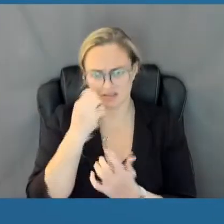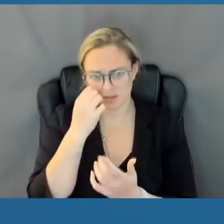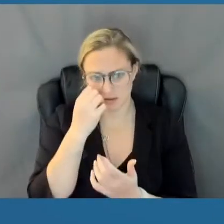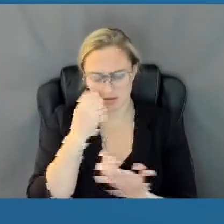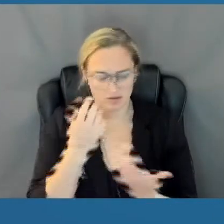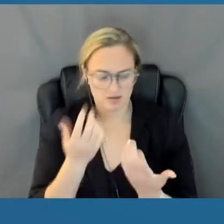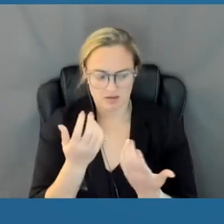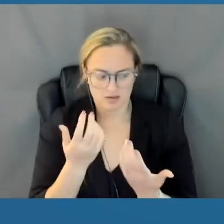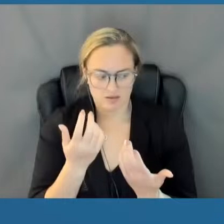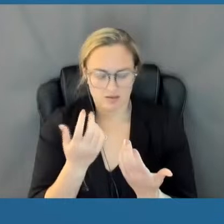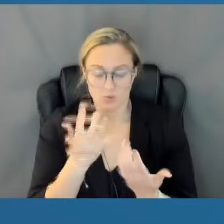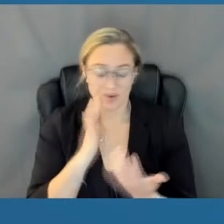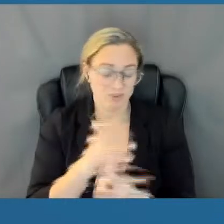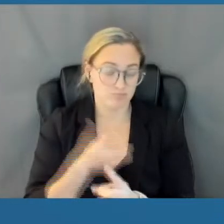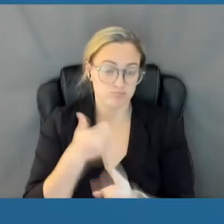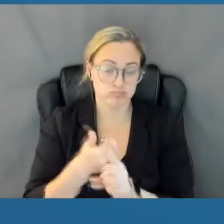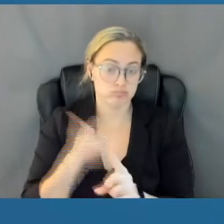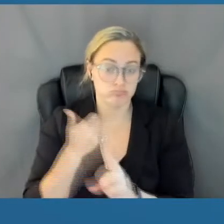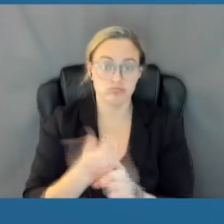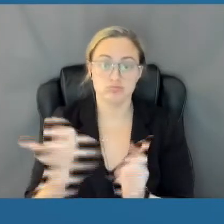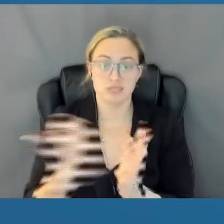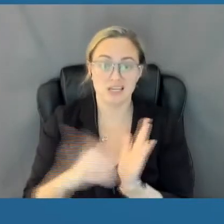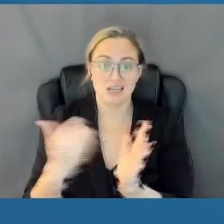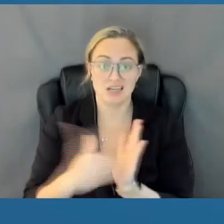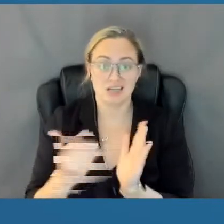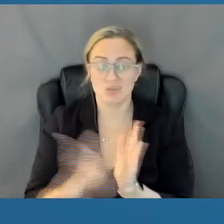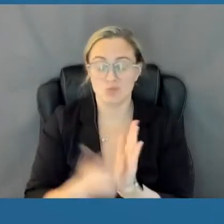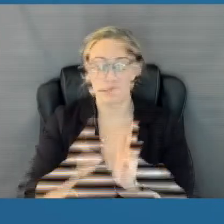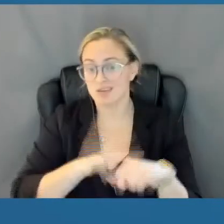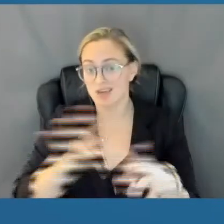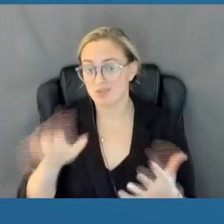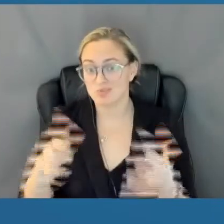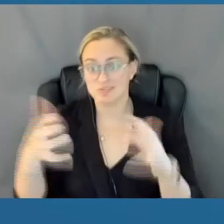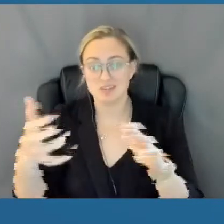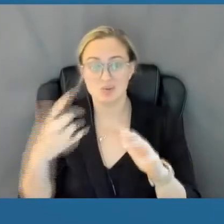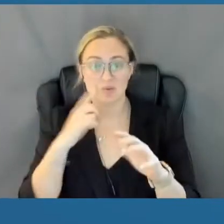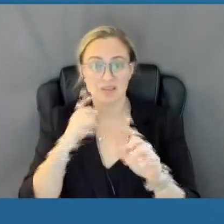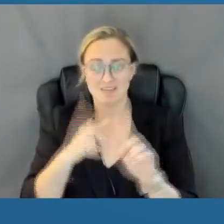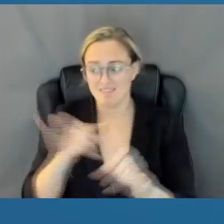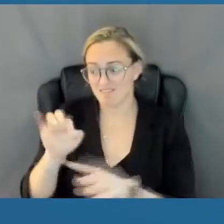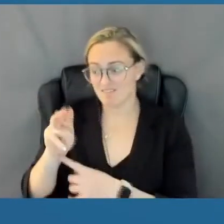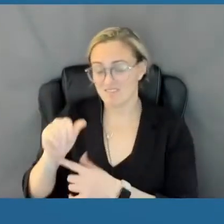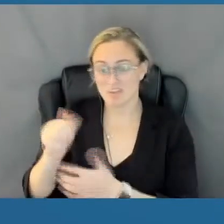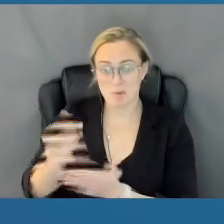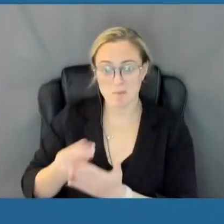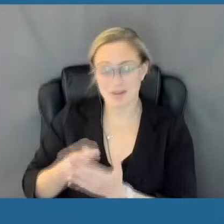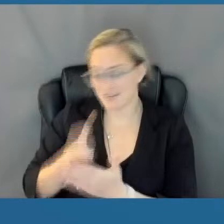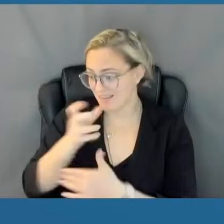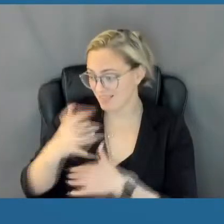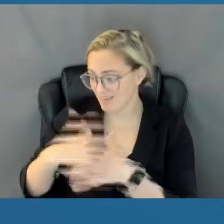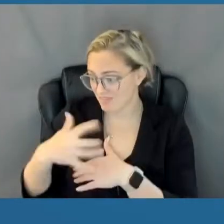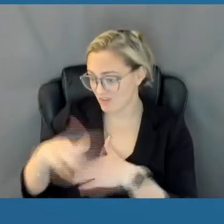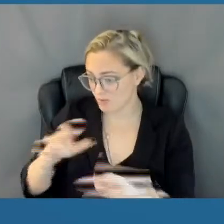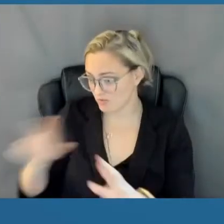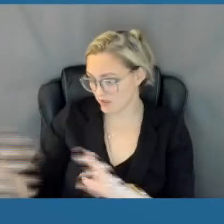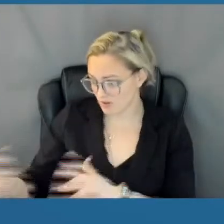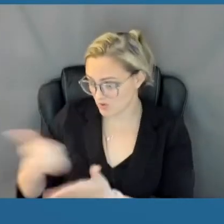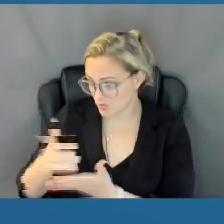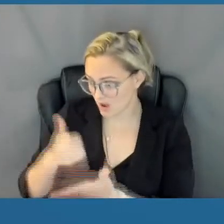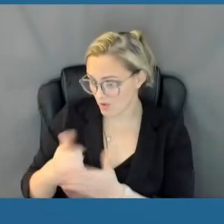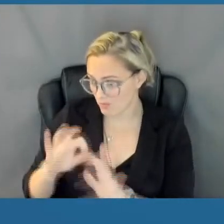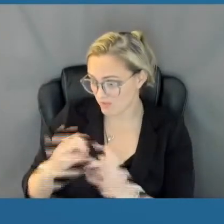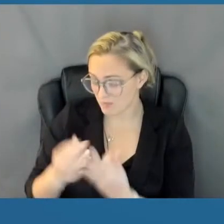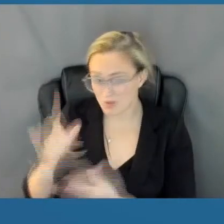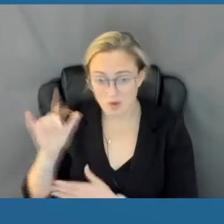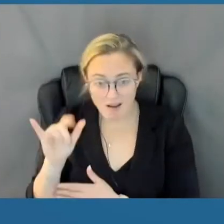we're getting slammed with so many natural disasters, and to think that FEMA money may not be there to help these families on Long Island and the